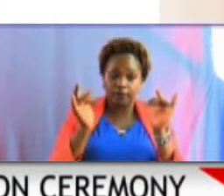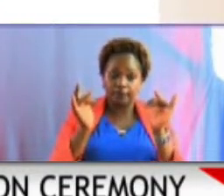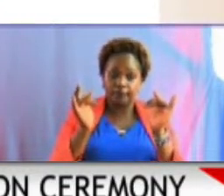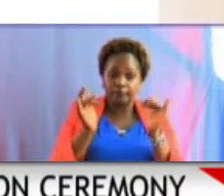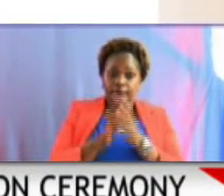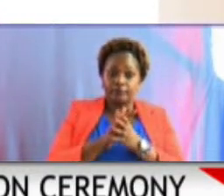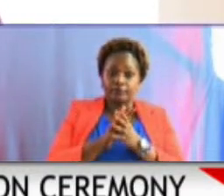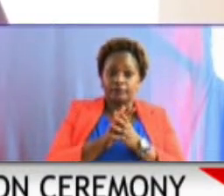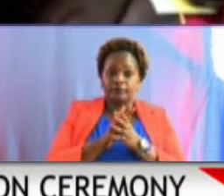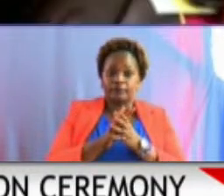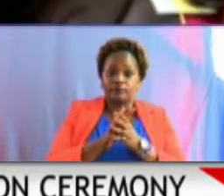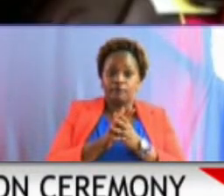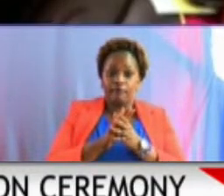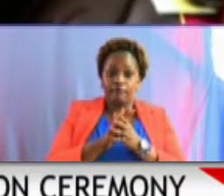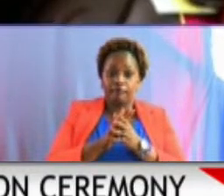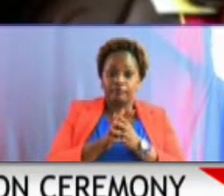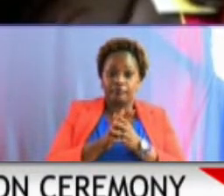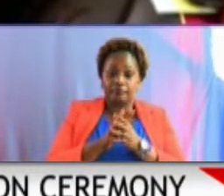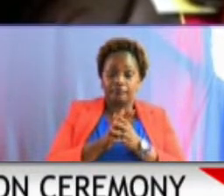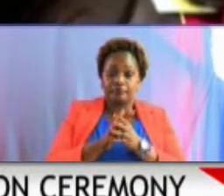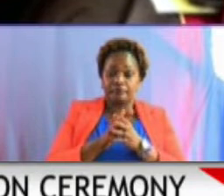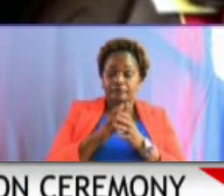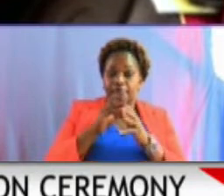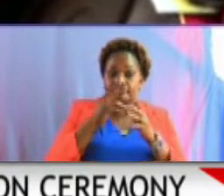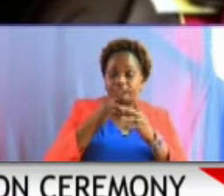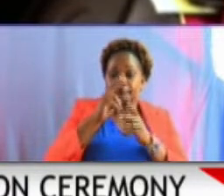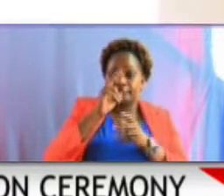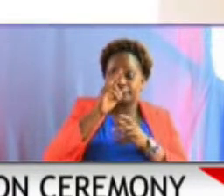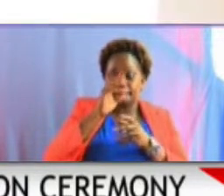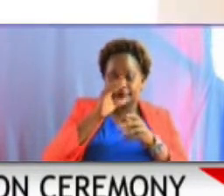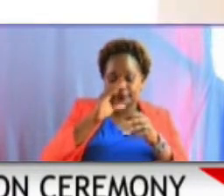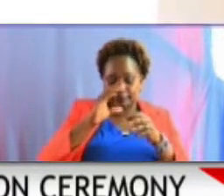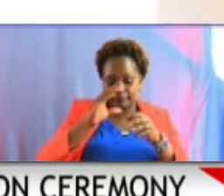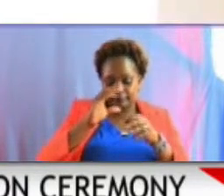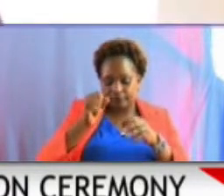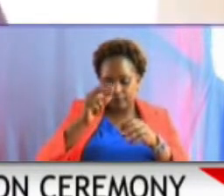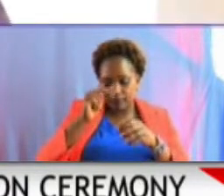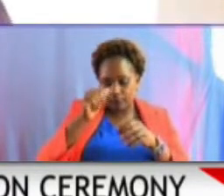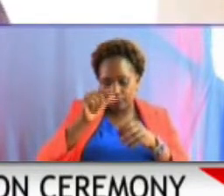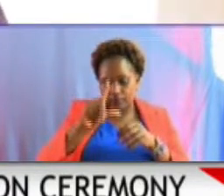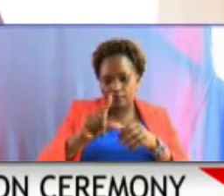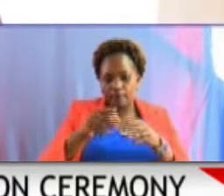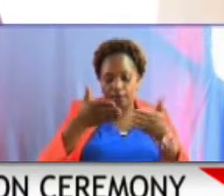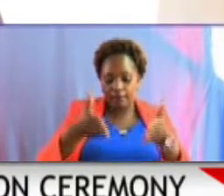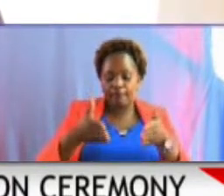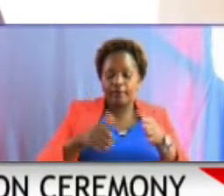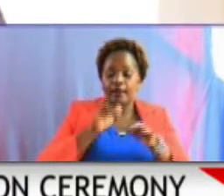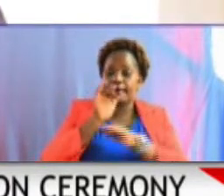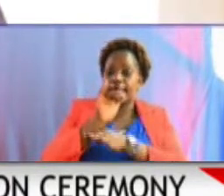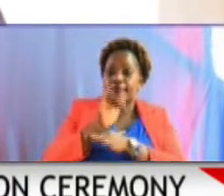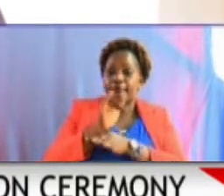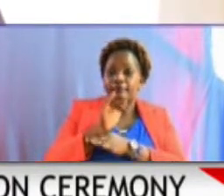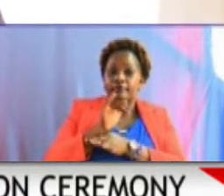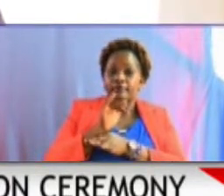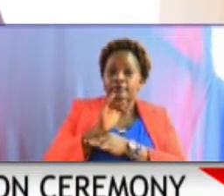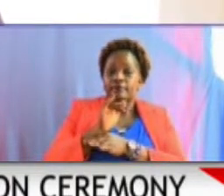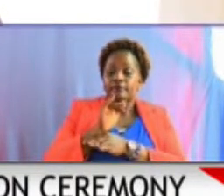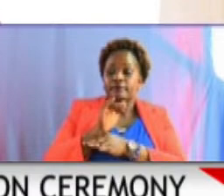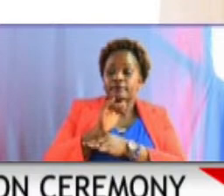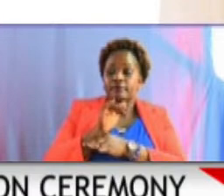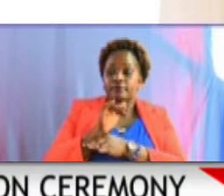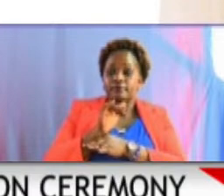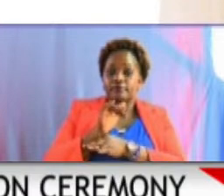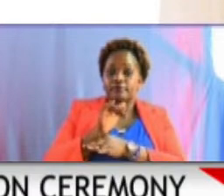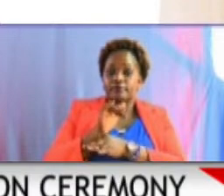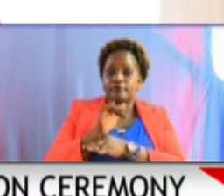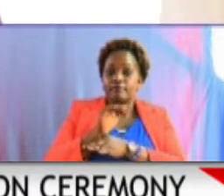virtually. Mr. Chancellor, sir, I now call upon the deans